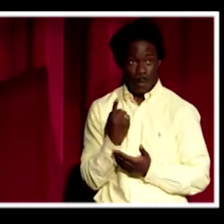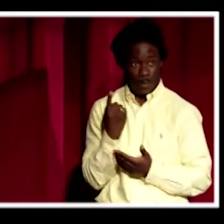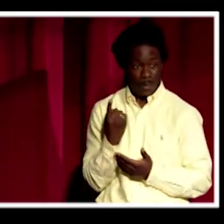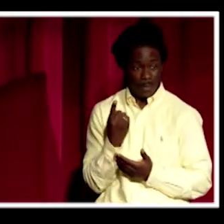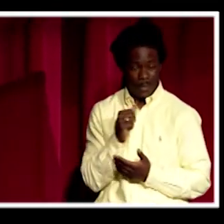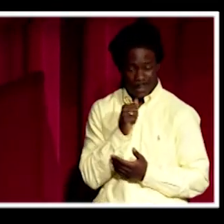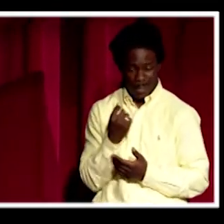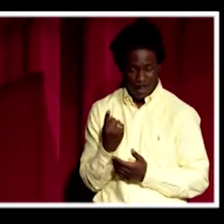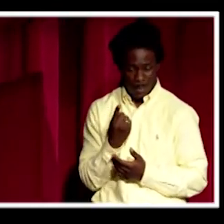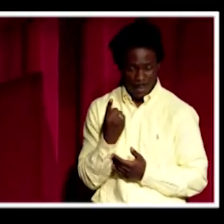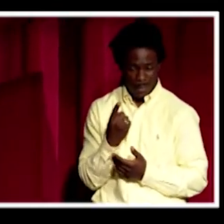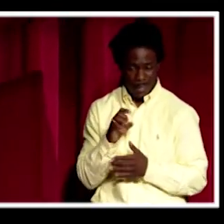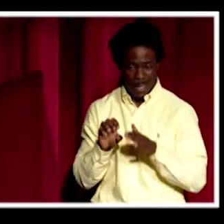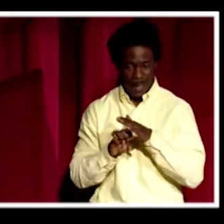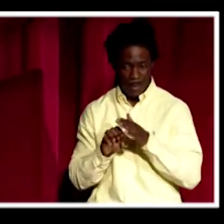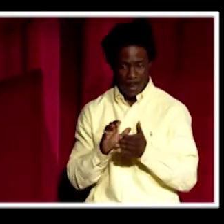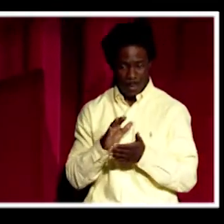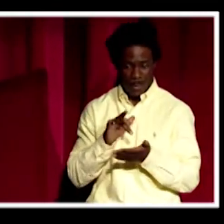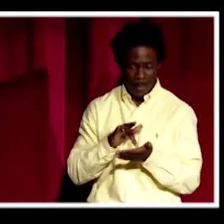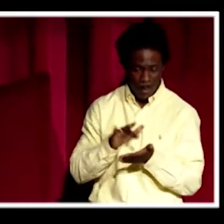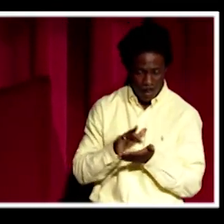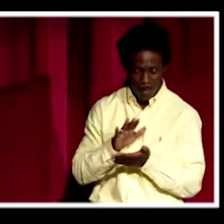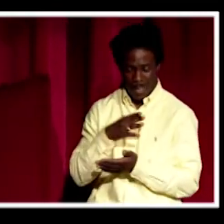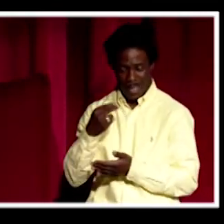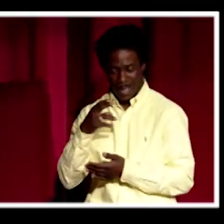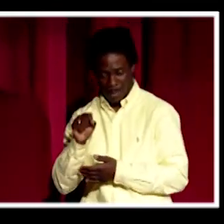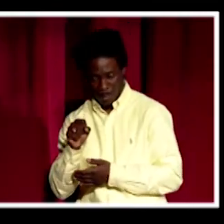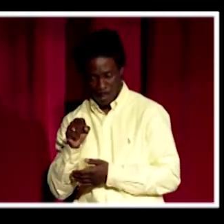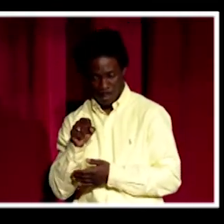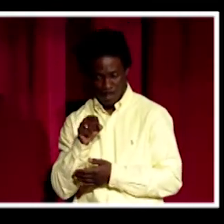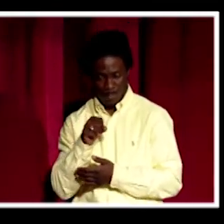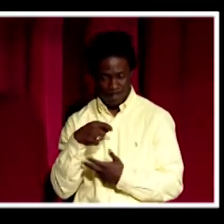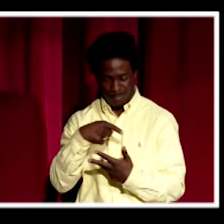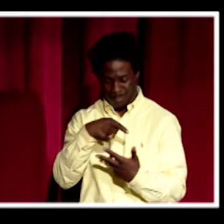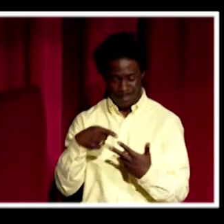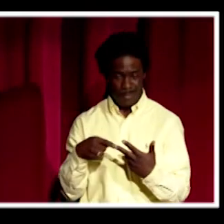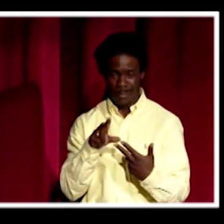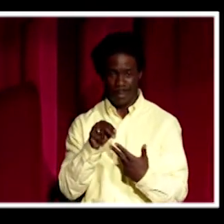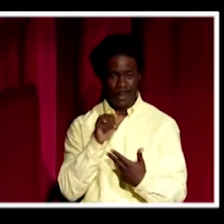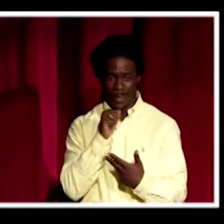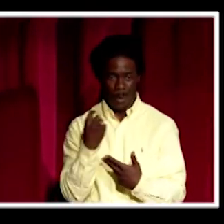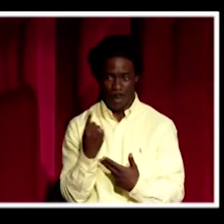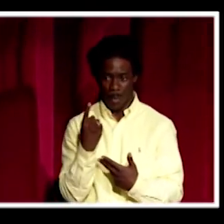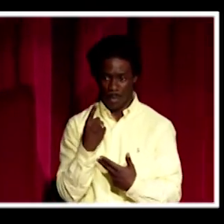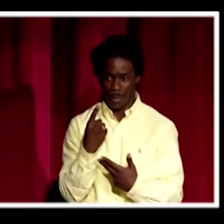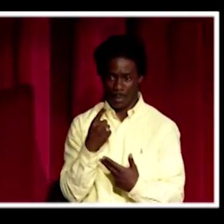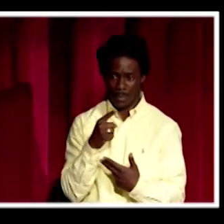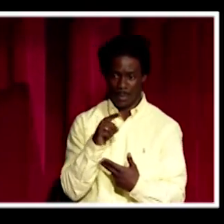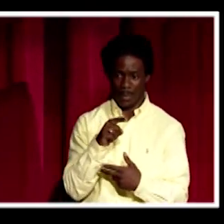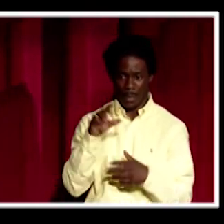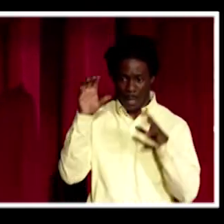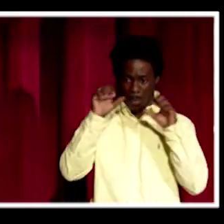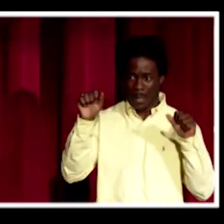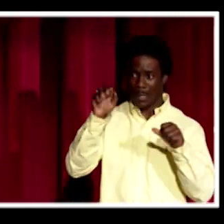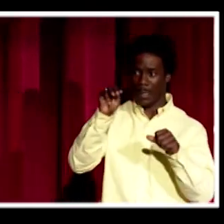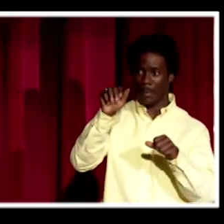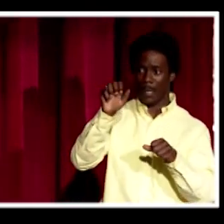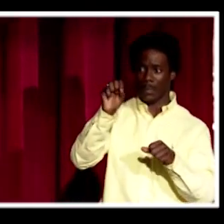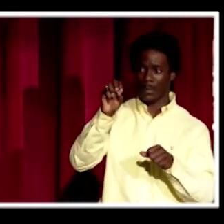our elementary, middle, and high schools that we're looking out for. As President Mason likes to